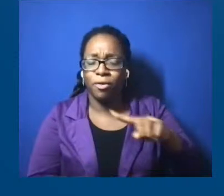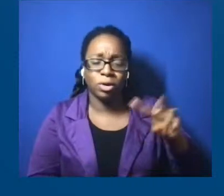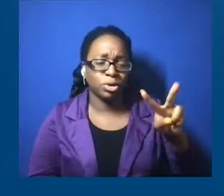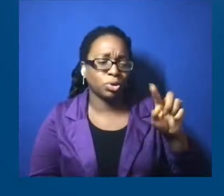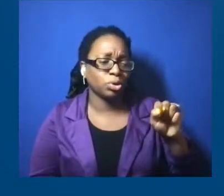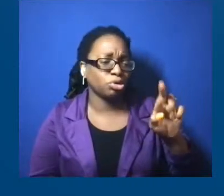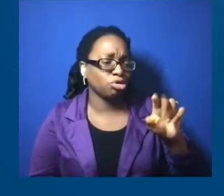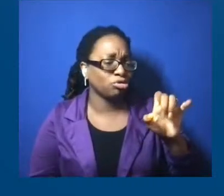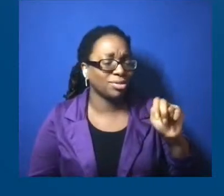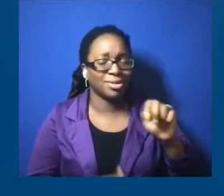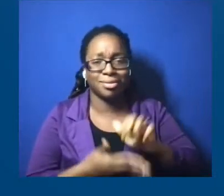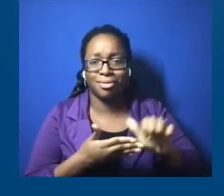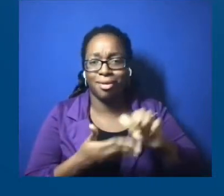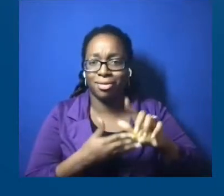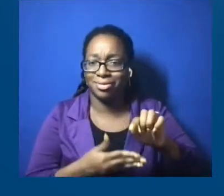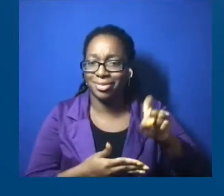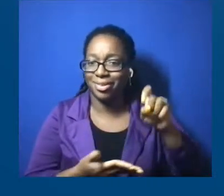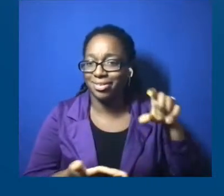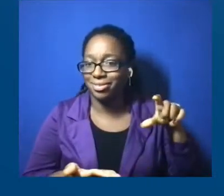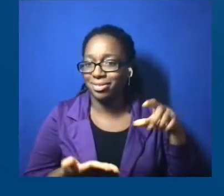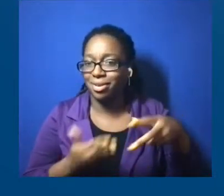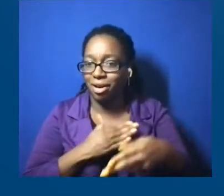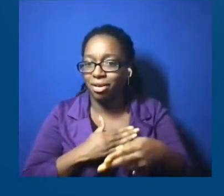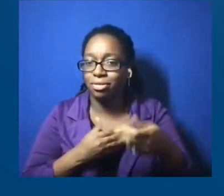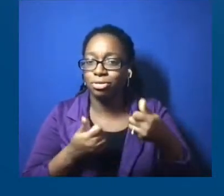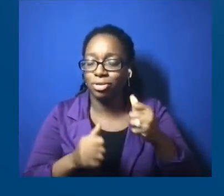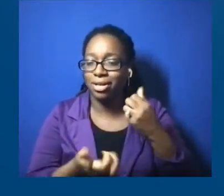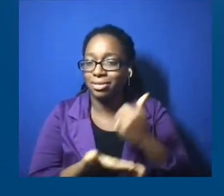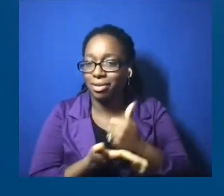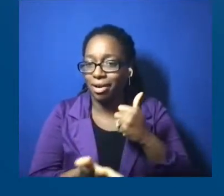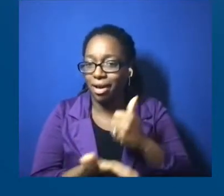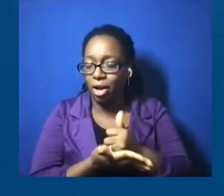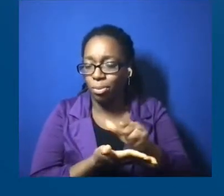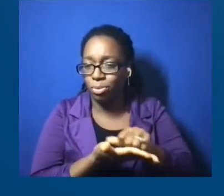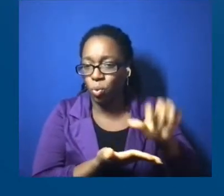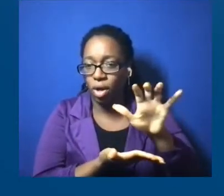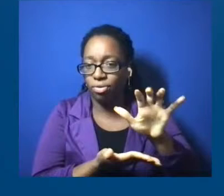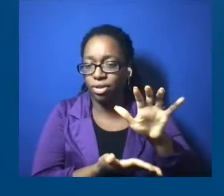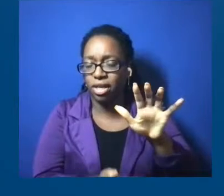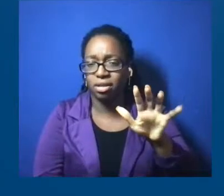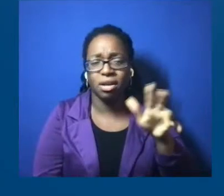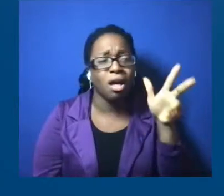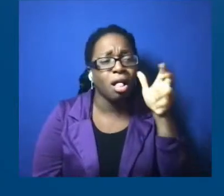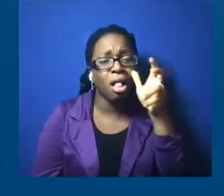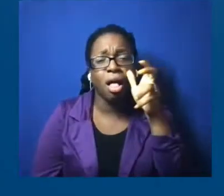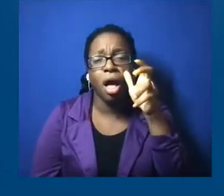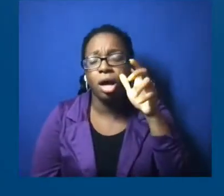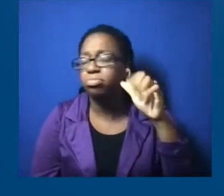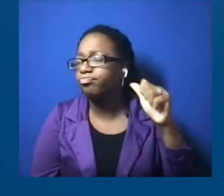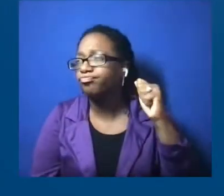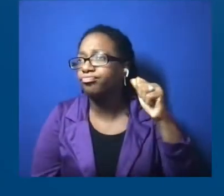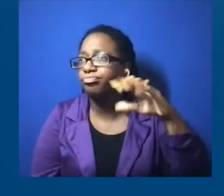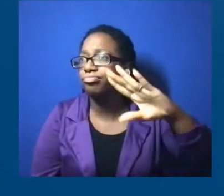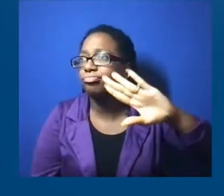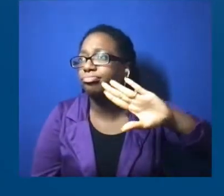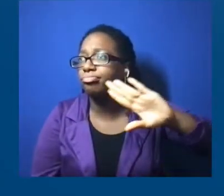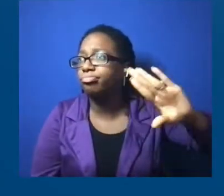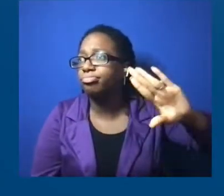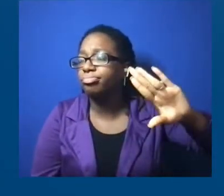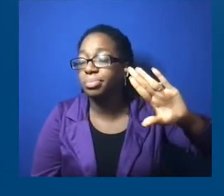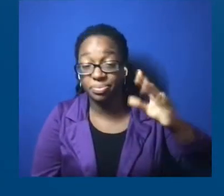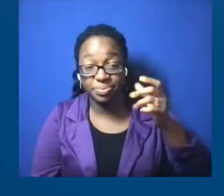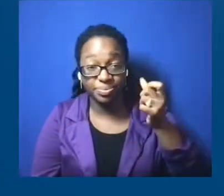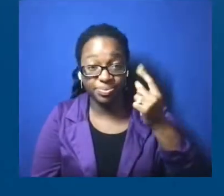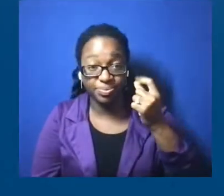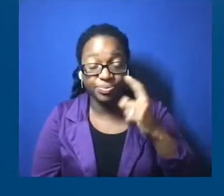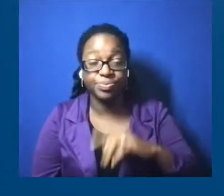wealthy and wasn't paid for. I don't want to hear it. I don't want to hear it from these guys. Look, folks, and by the way, if I